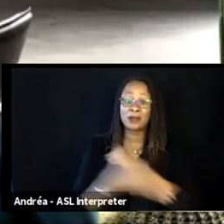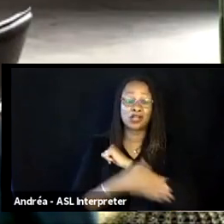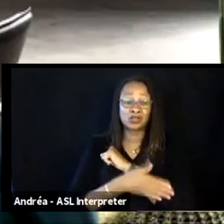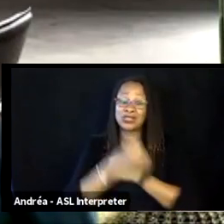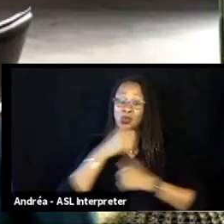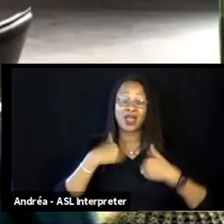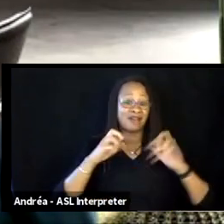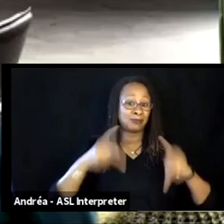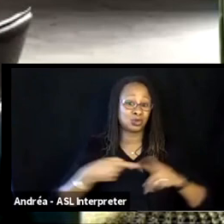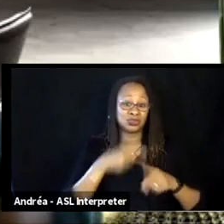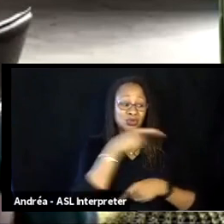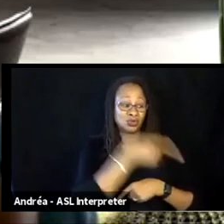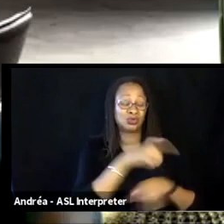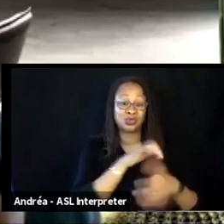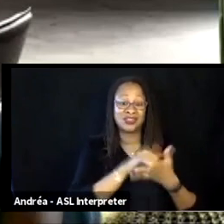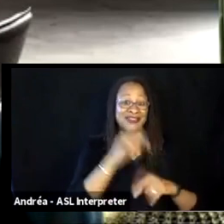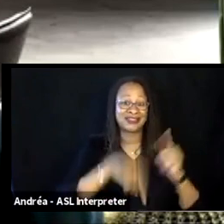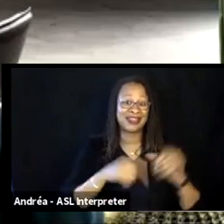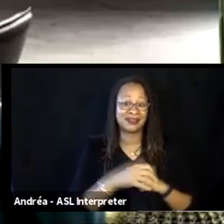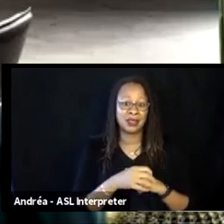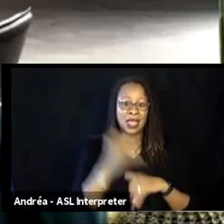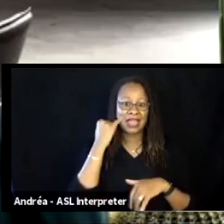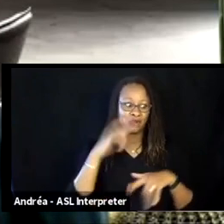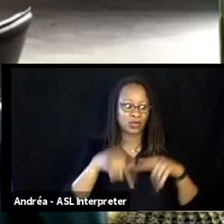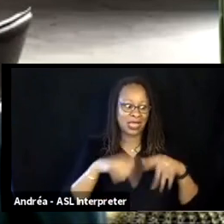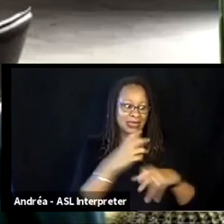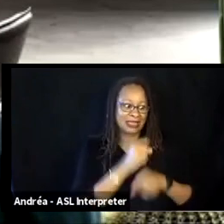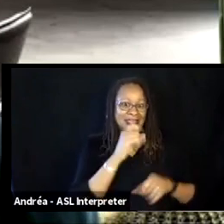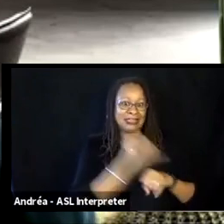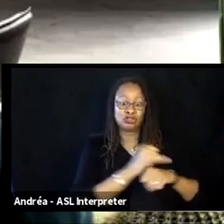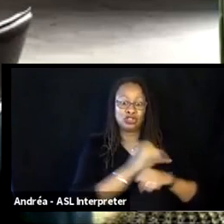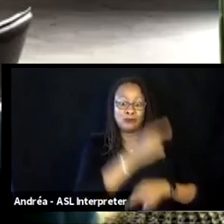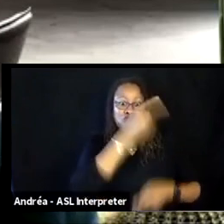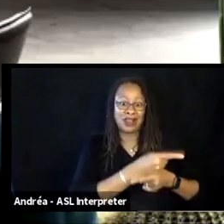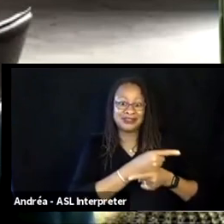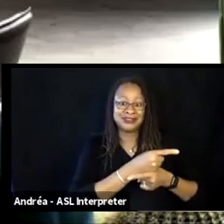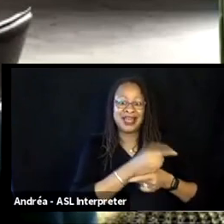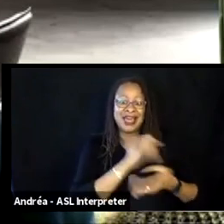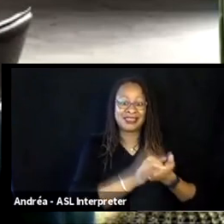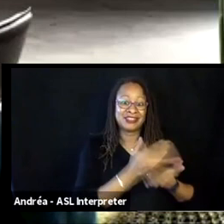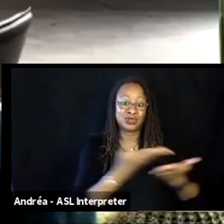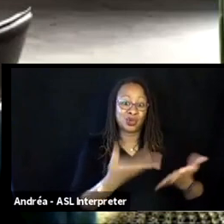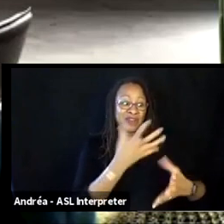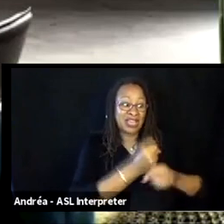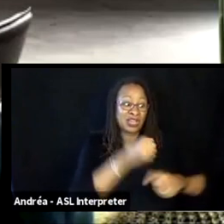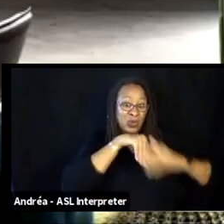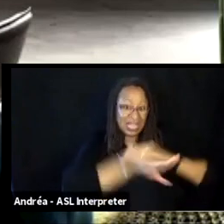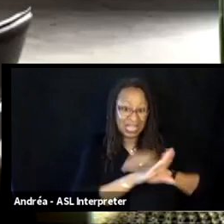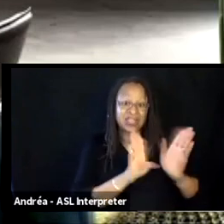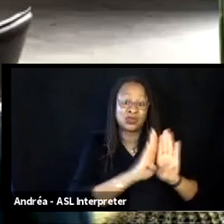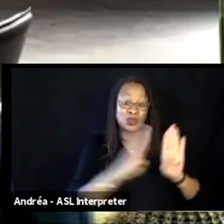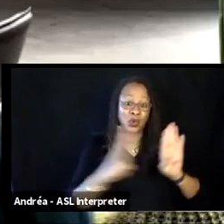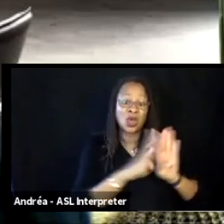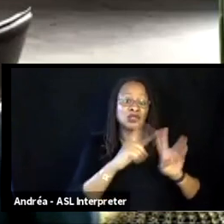that capability? Well, if you can't even get that internship right, which is the source of getting you in the door to